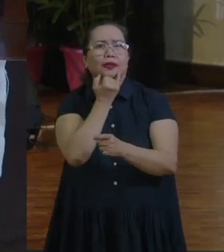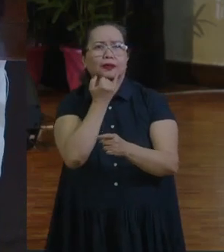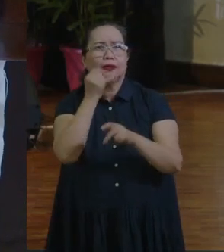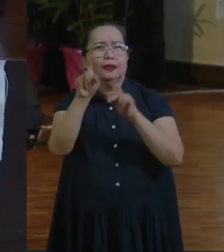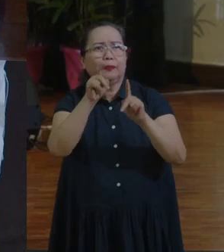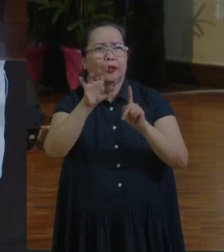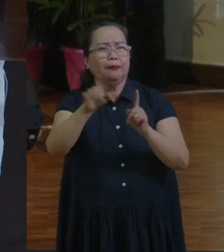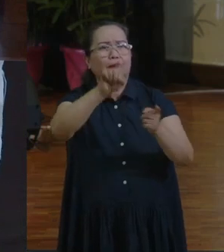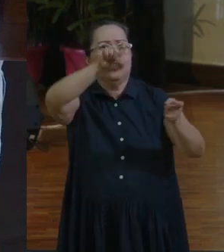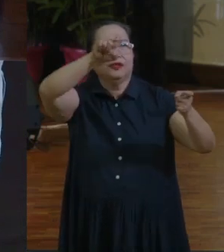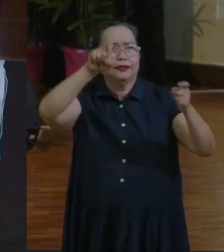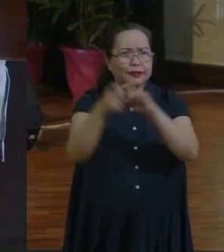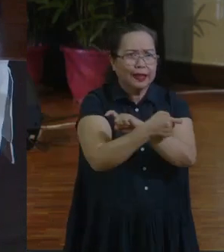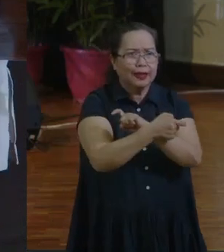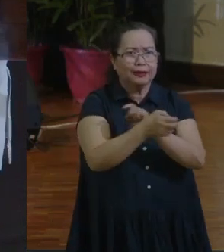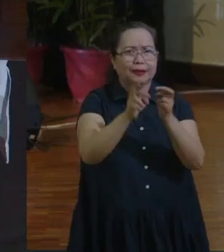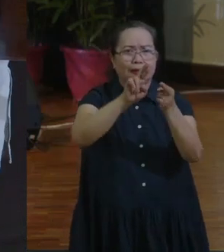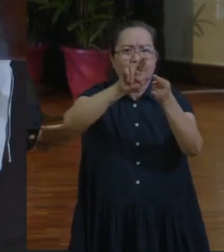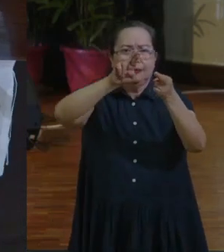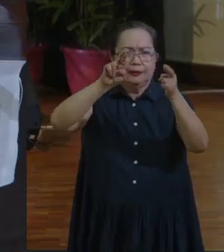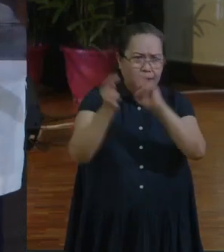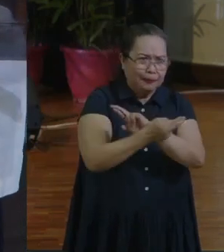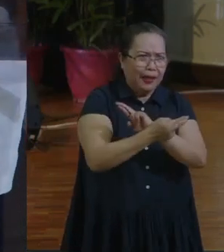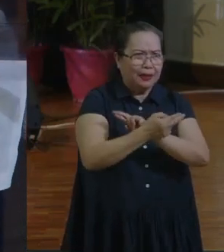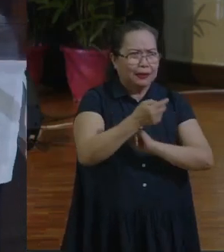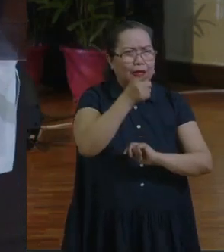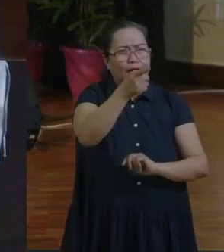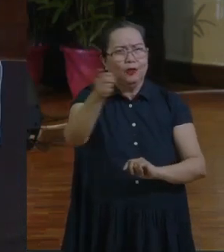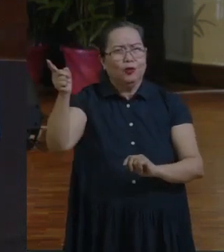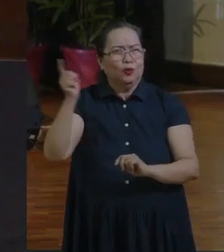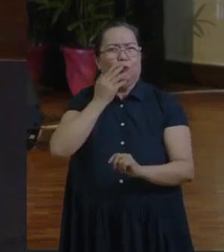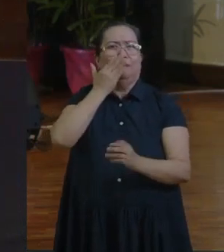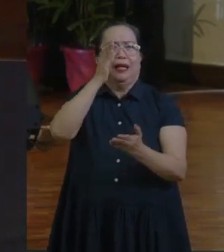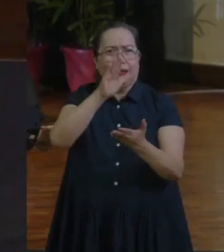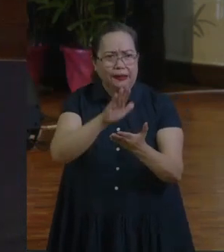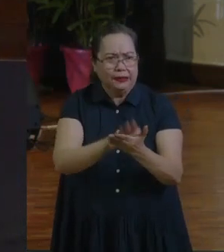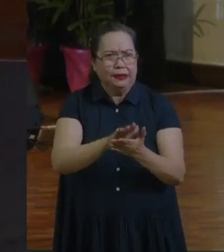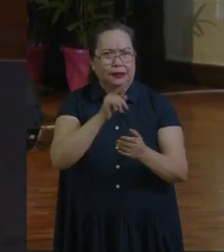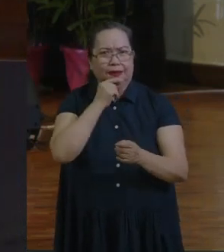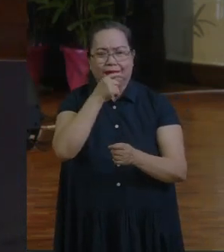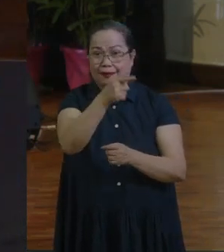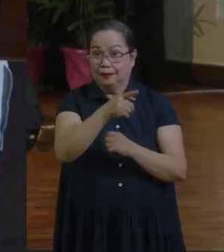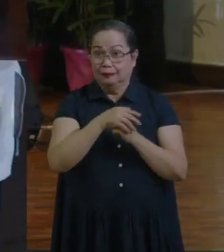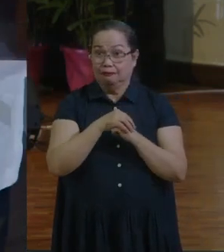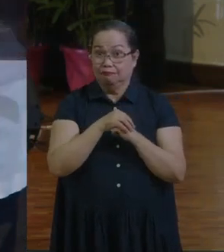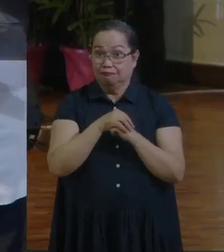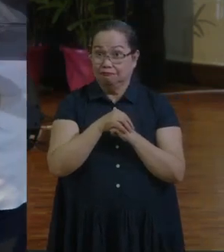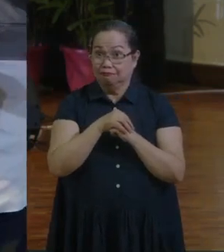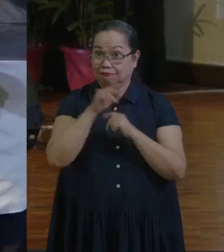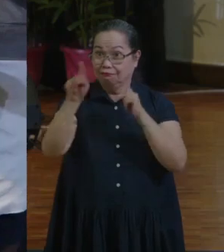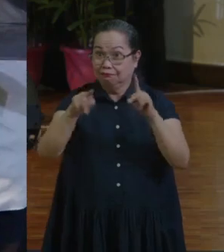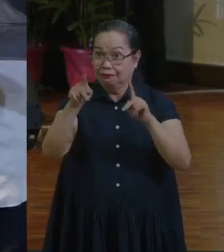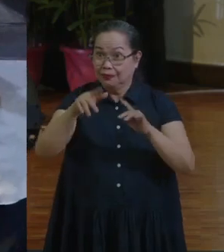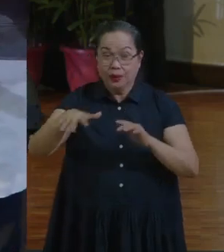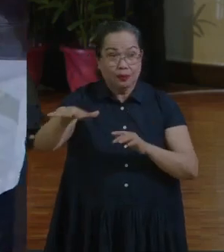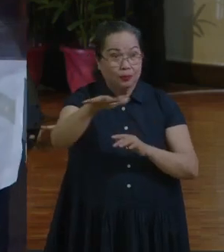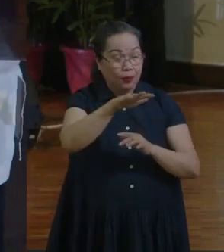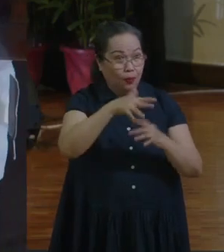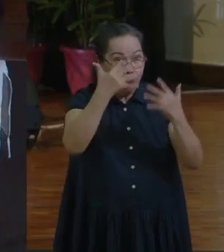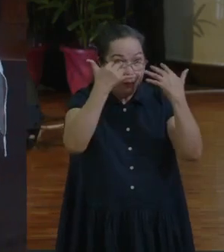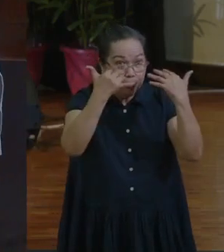Kaya po sa Luke chapter 3 verses 15 to 17, ang wika niya doon, as the people were